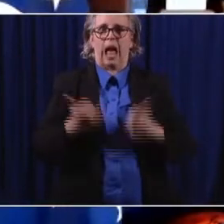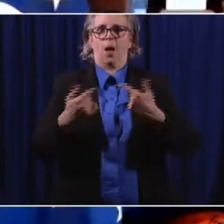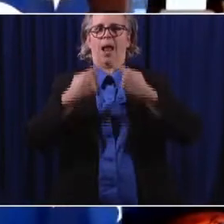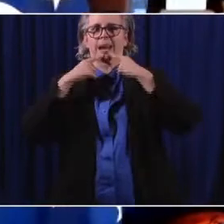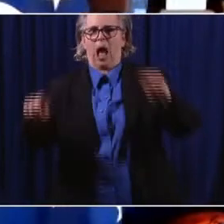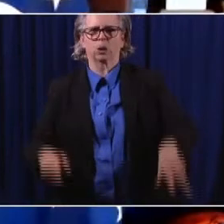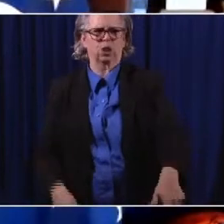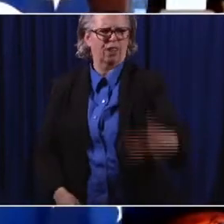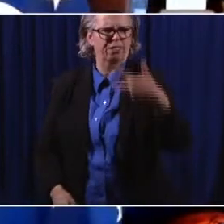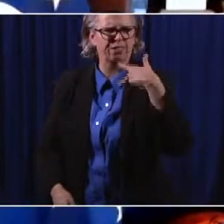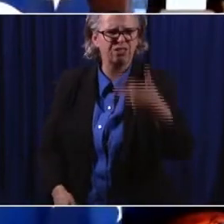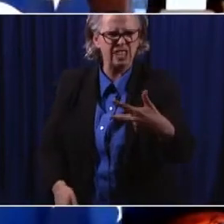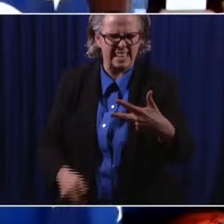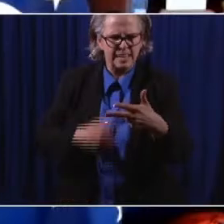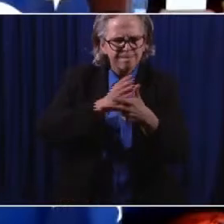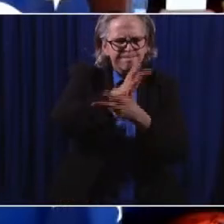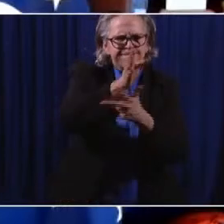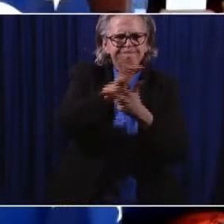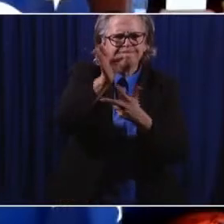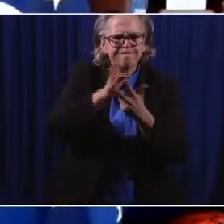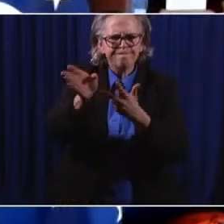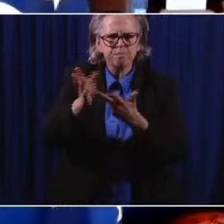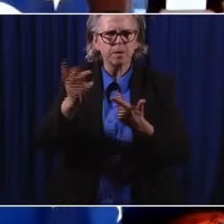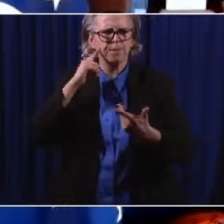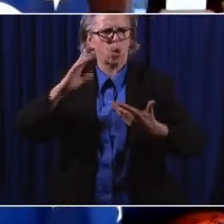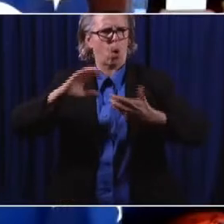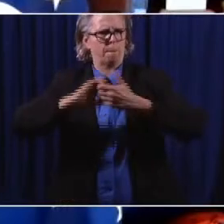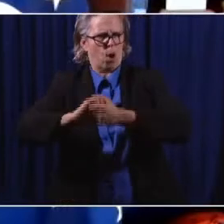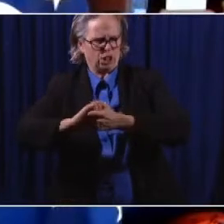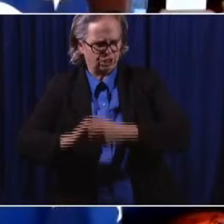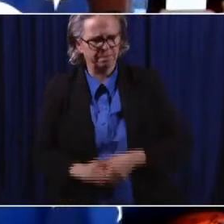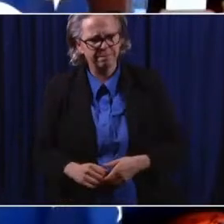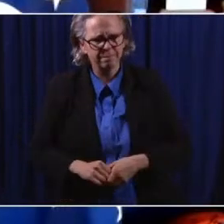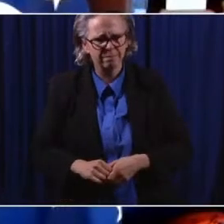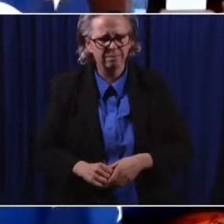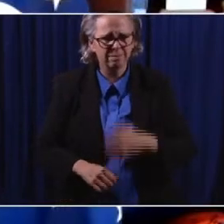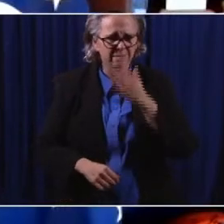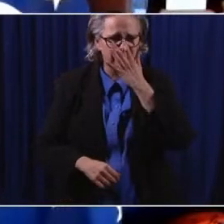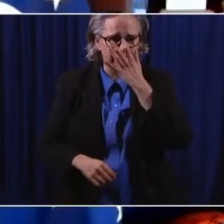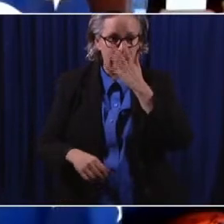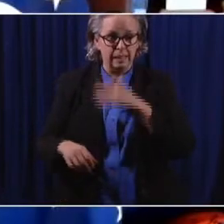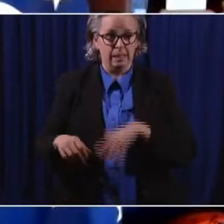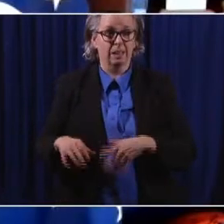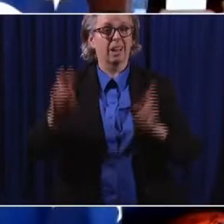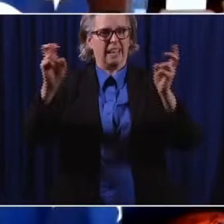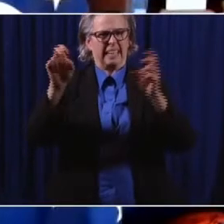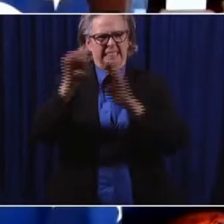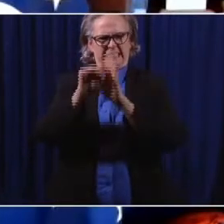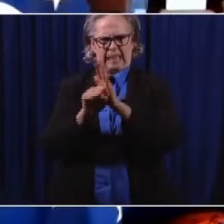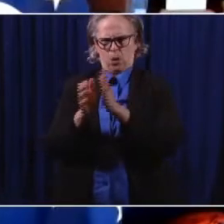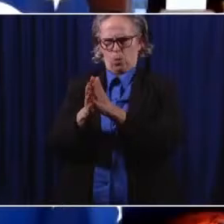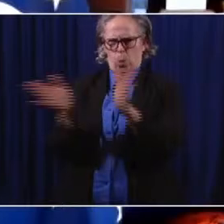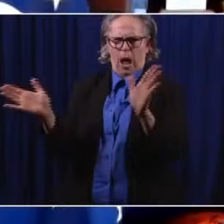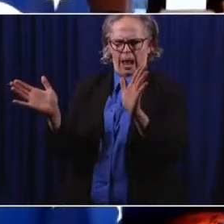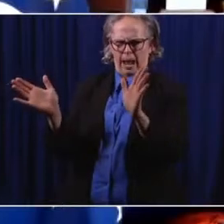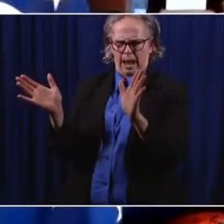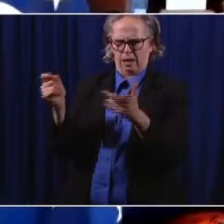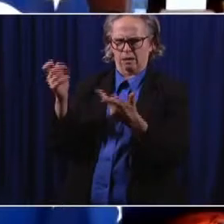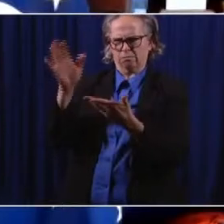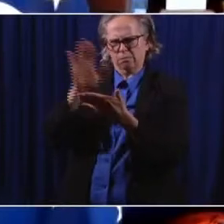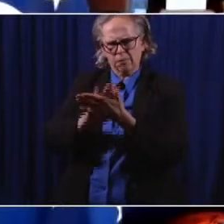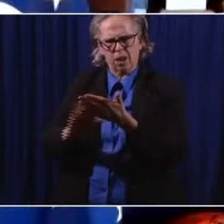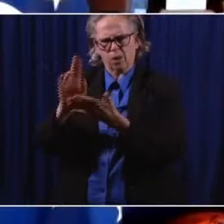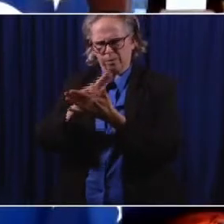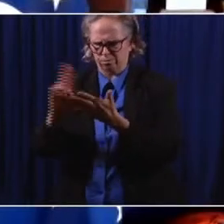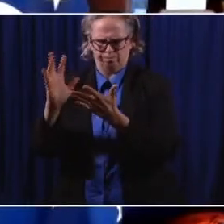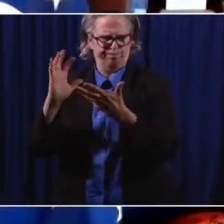Promise commercialization efforts. First, there will be a statewide inter-institutional agreement, and these will